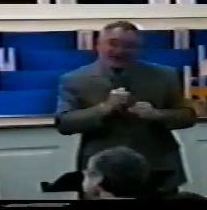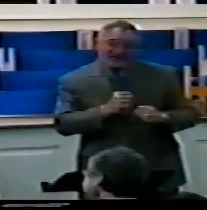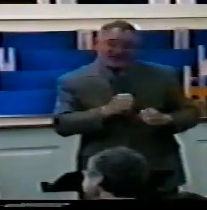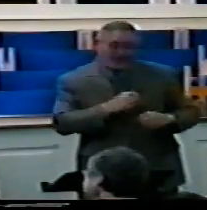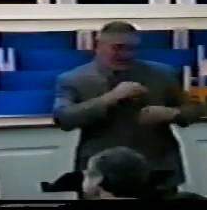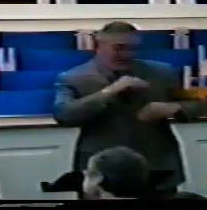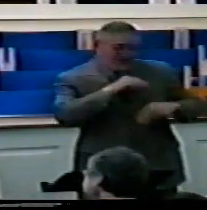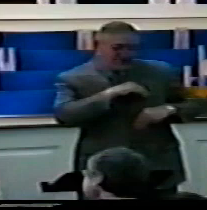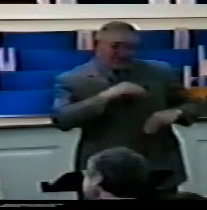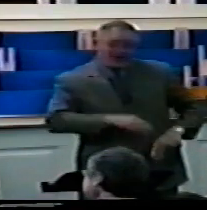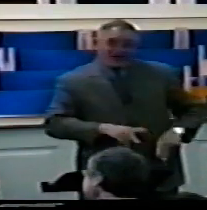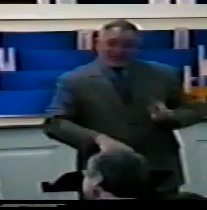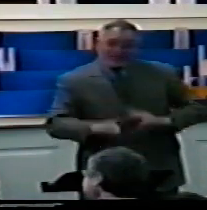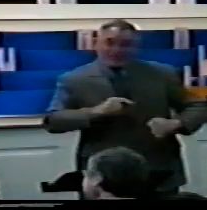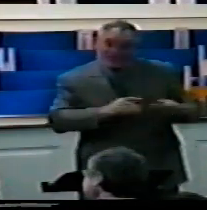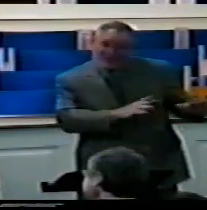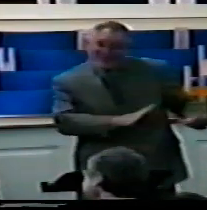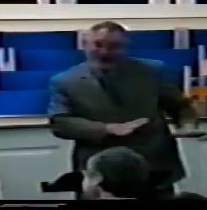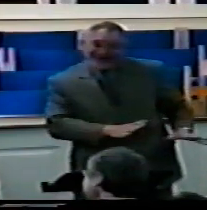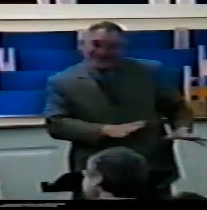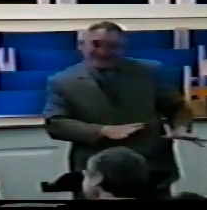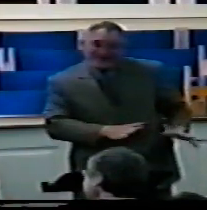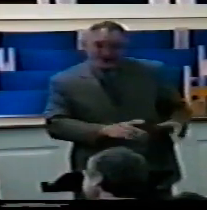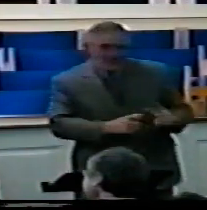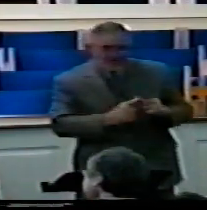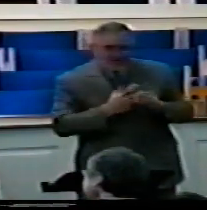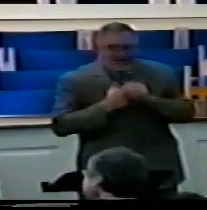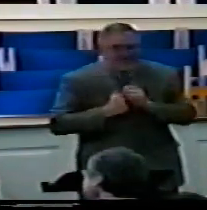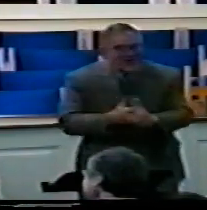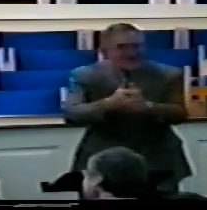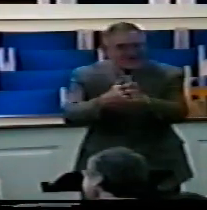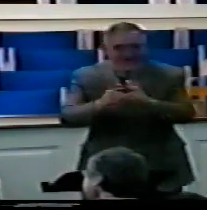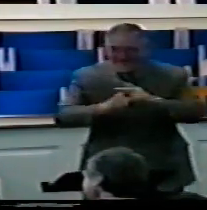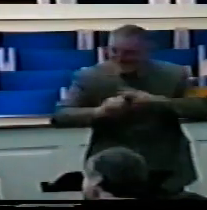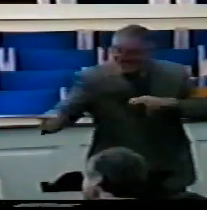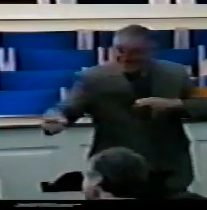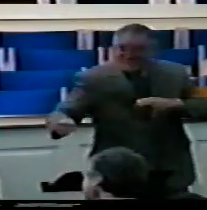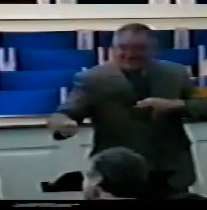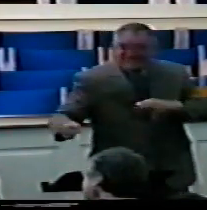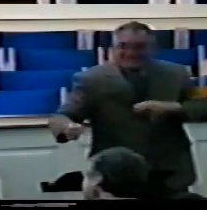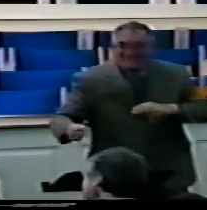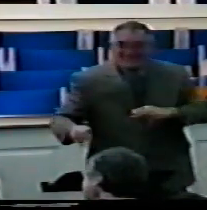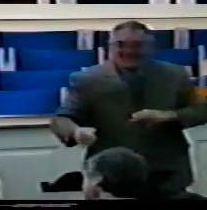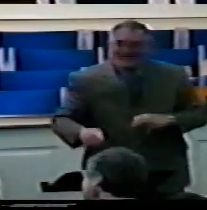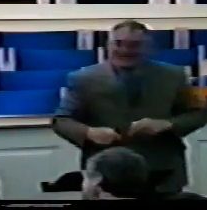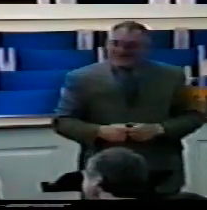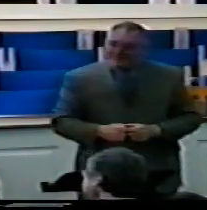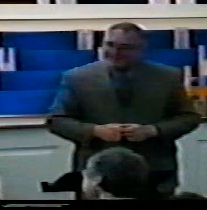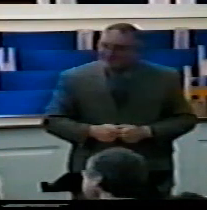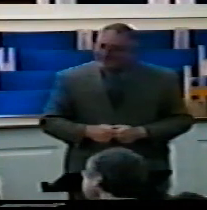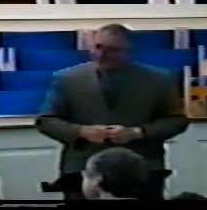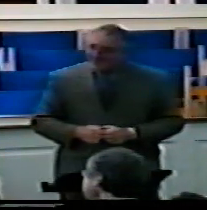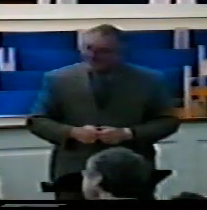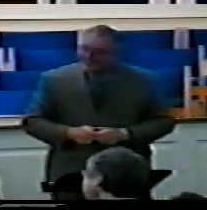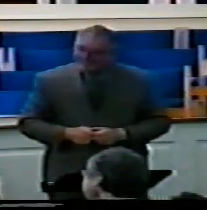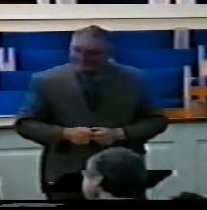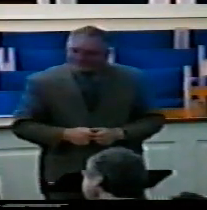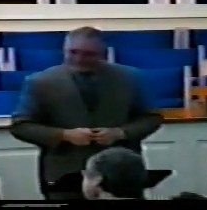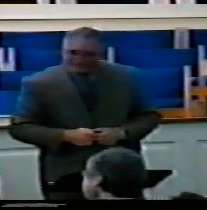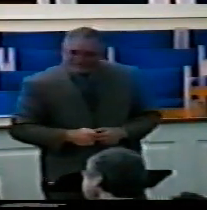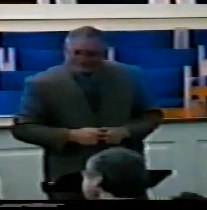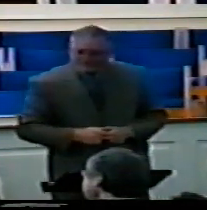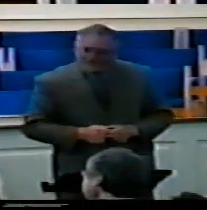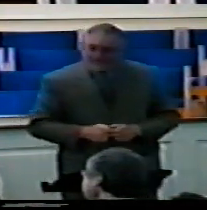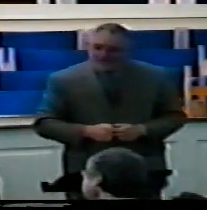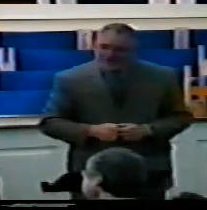family, they held my precious little girl and my son at gunpoint and made them witness as they defiled their mother before them.